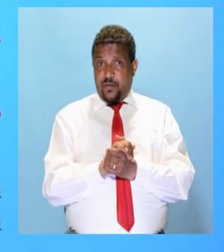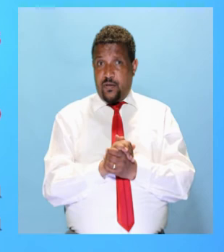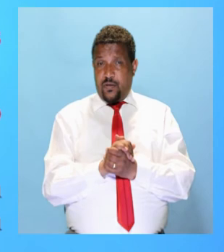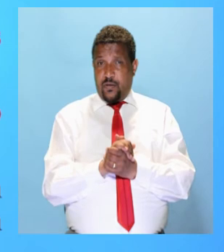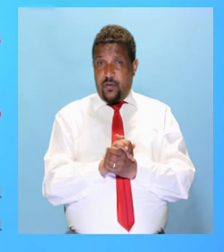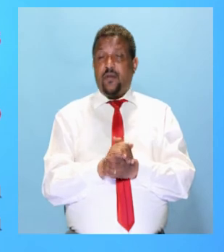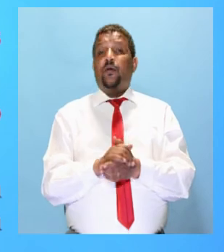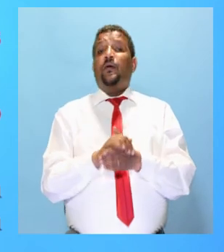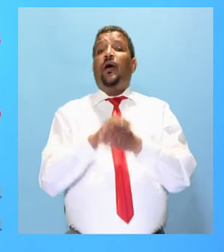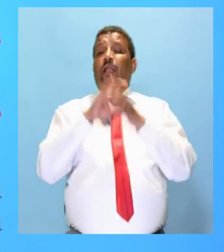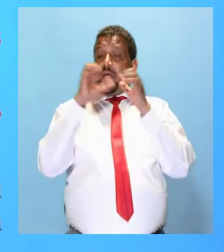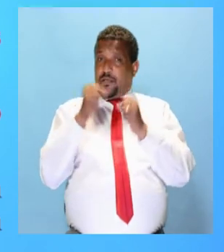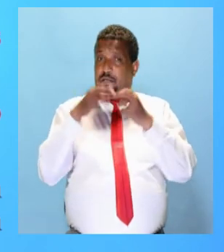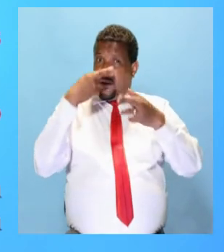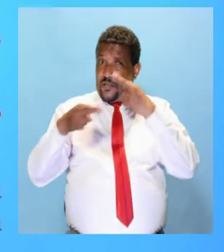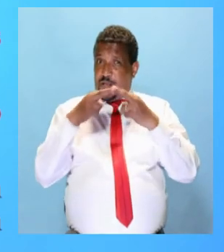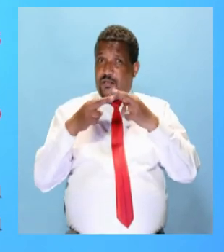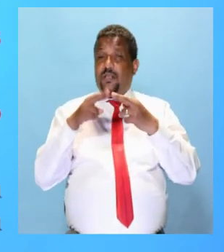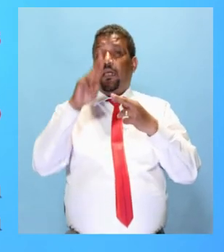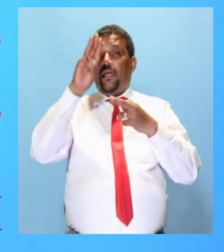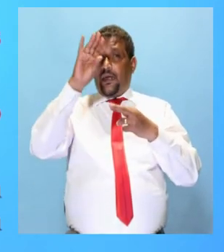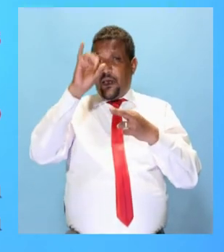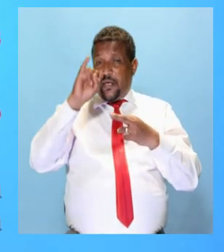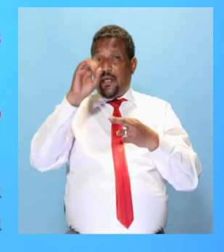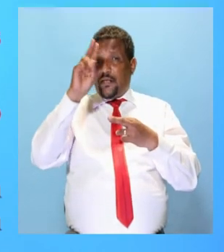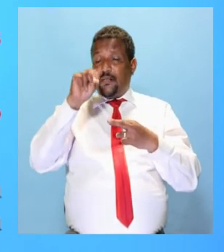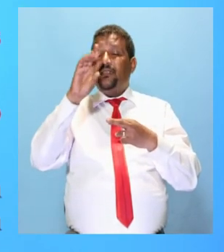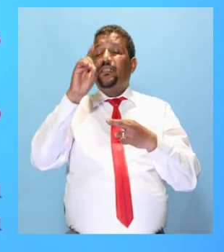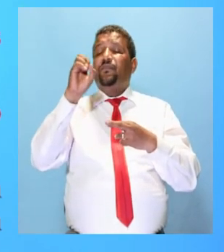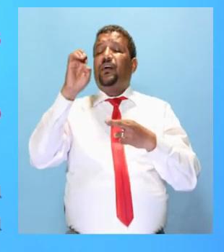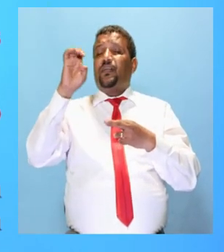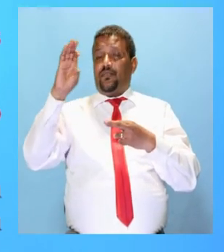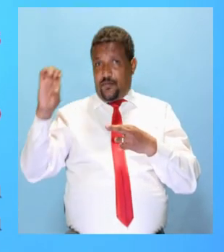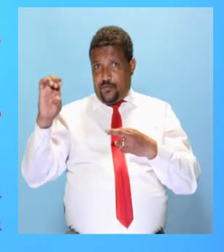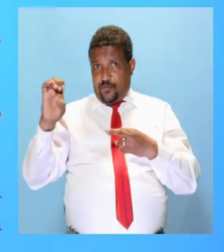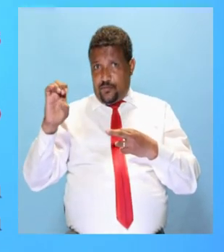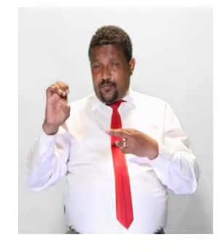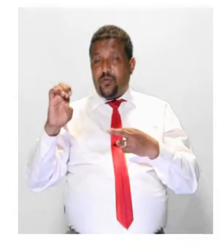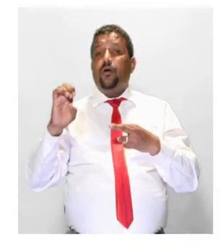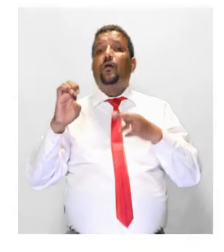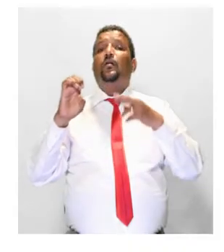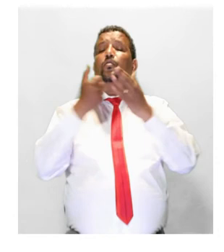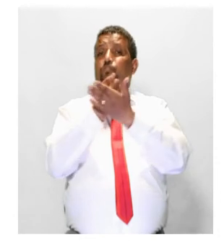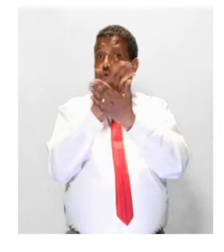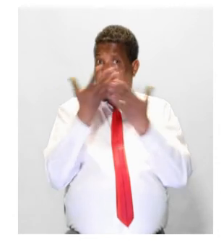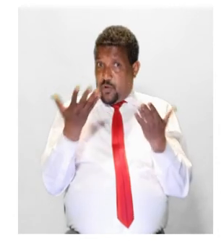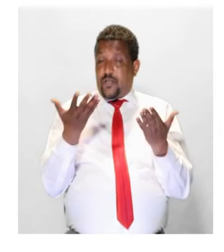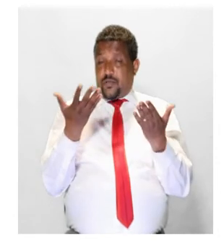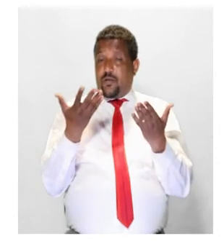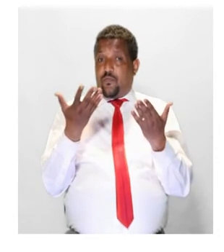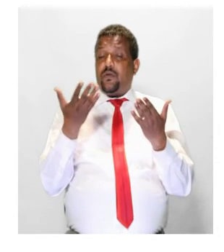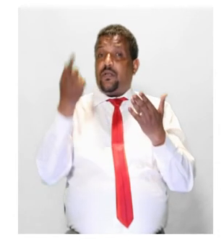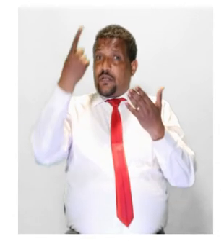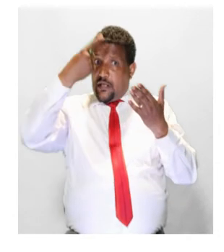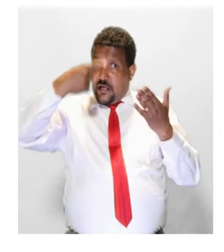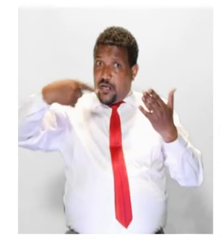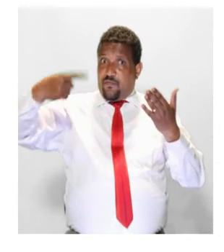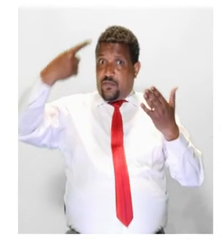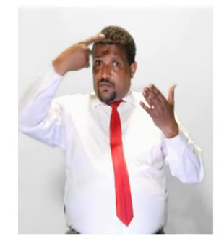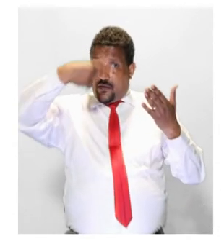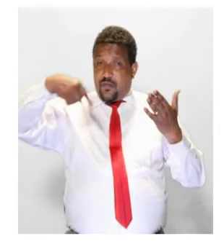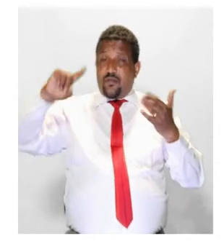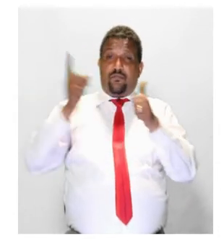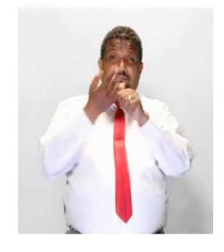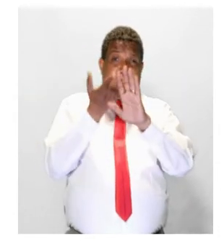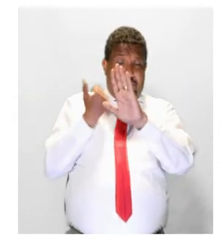lesson that is related with the indifference curve is the properties of indifference curves. First, as I told you